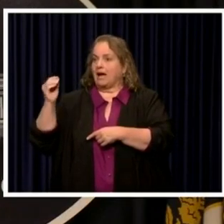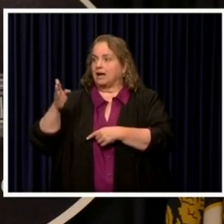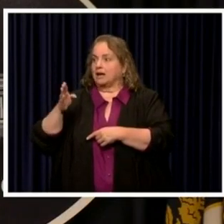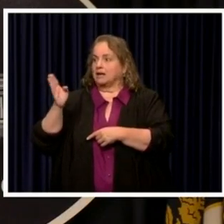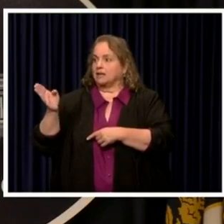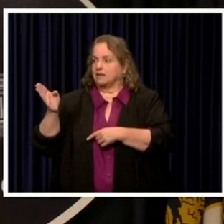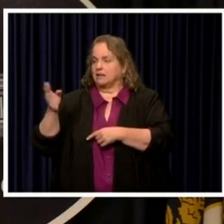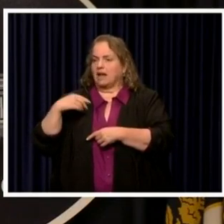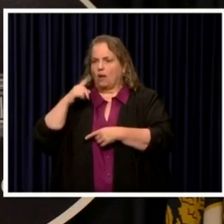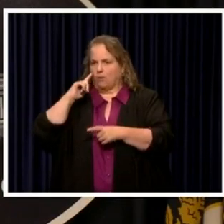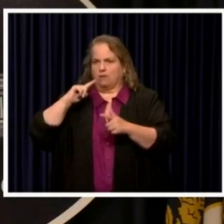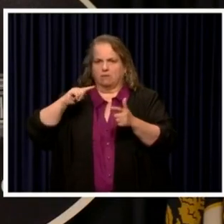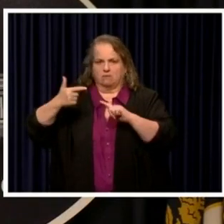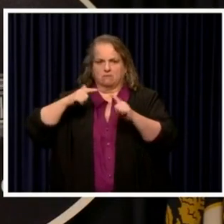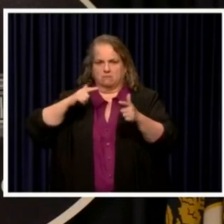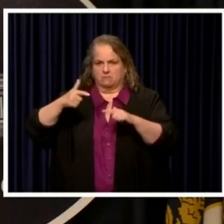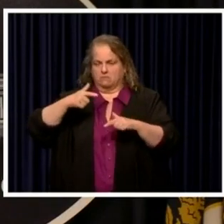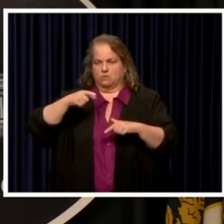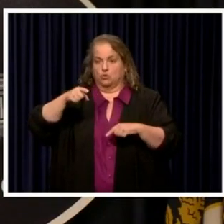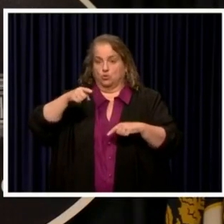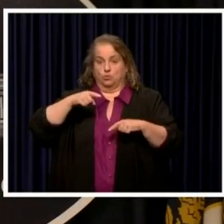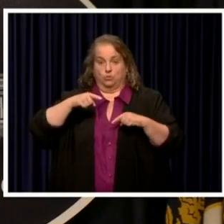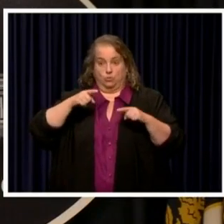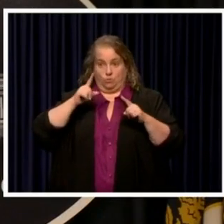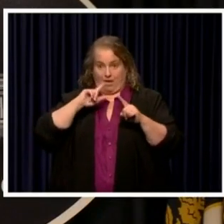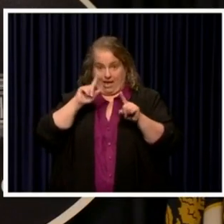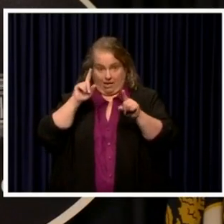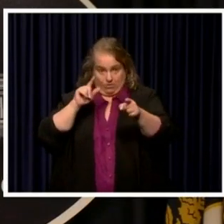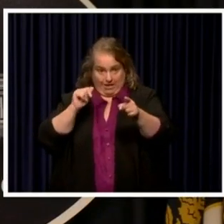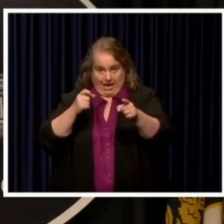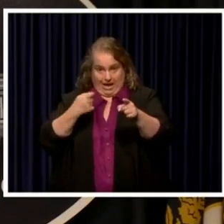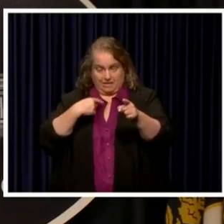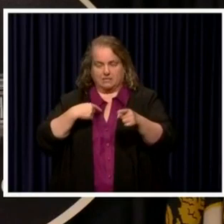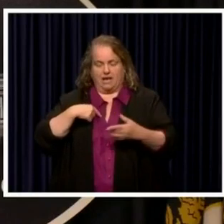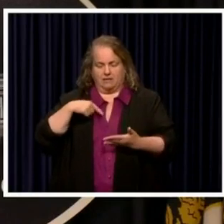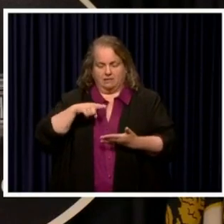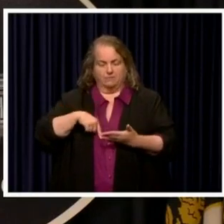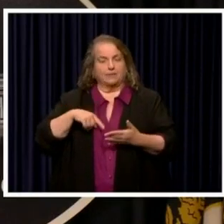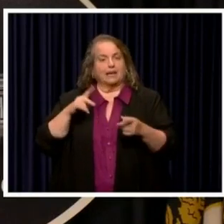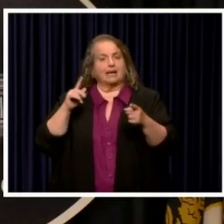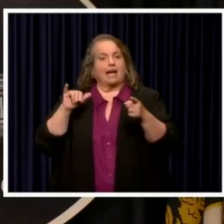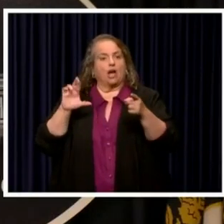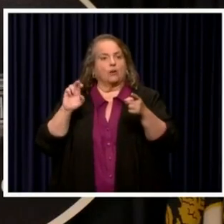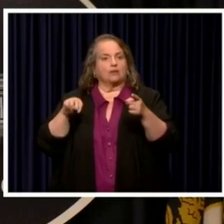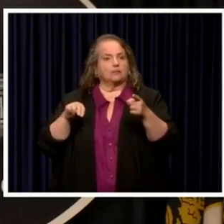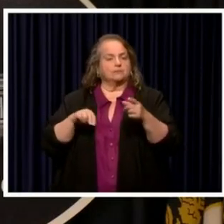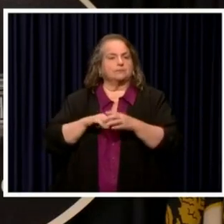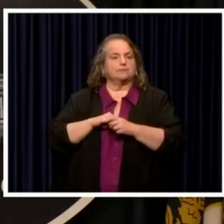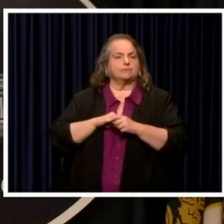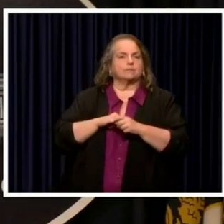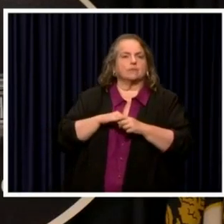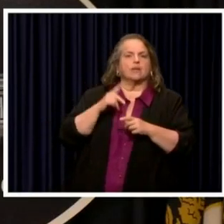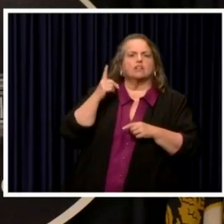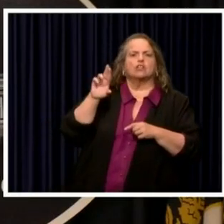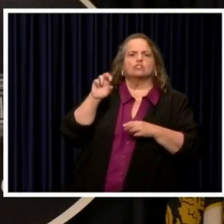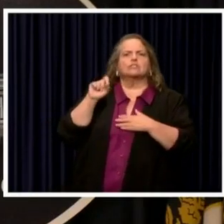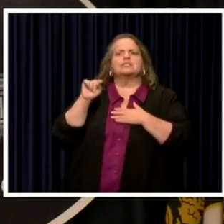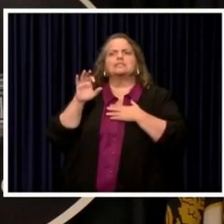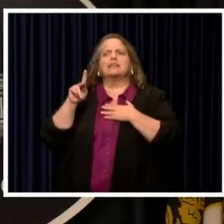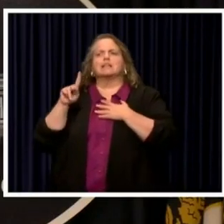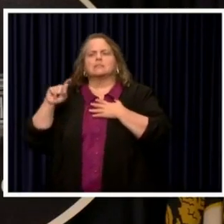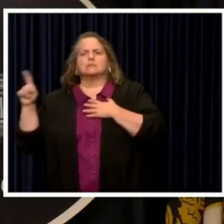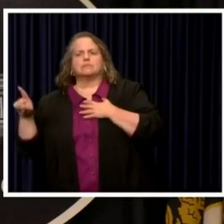I'm going to go back and forth between them and the questions that we have. We'll start with Karen. This is for Dr. Scott.